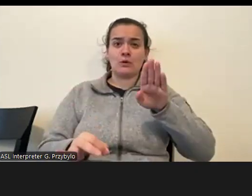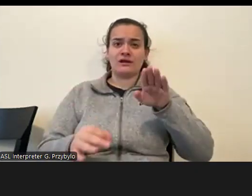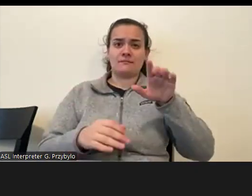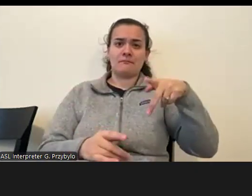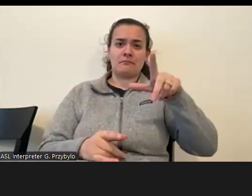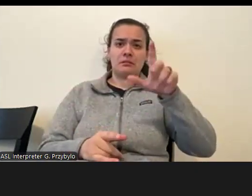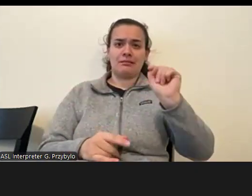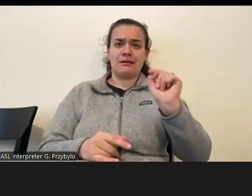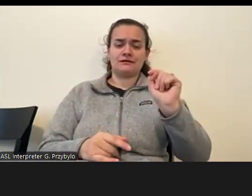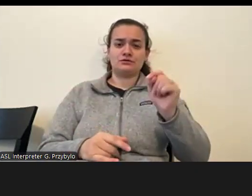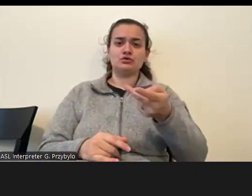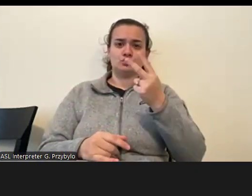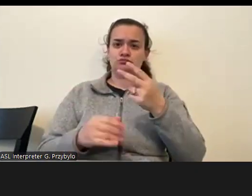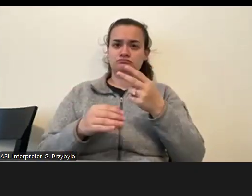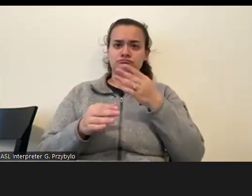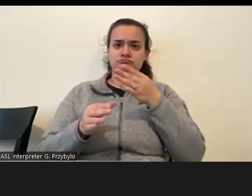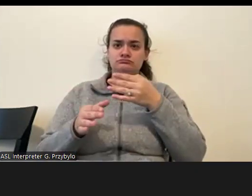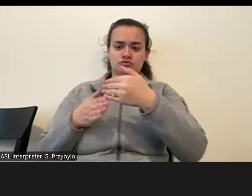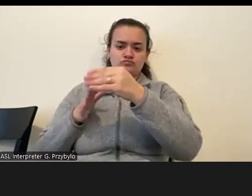2 straight lines.